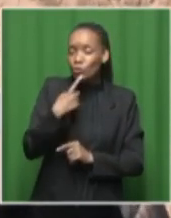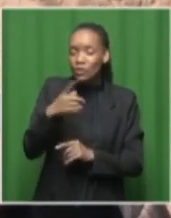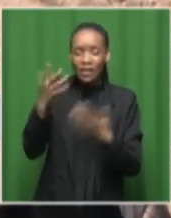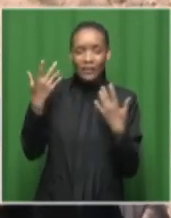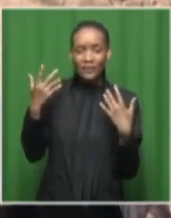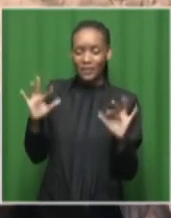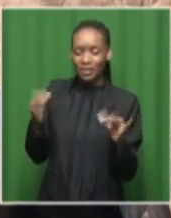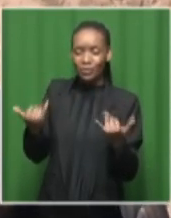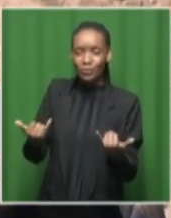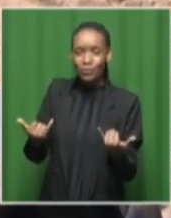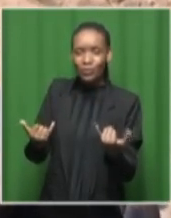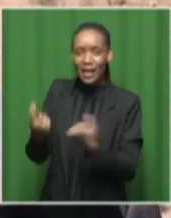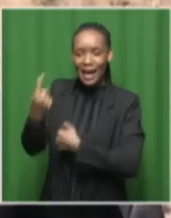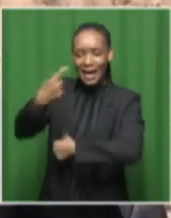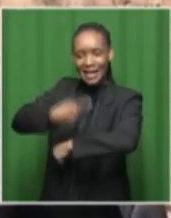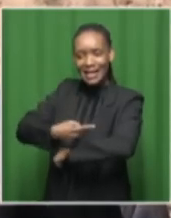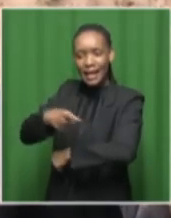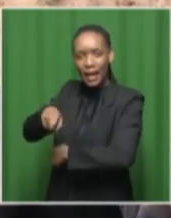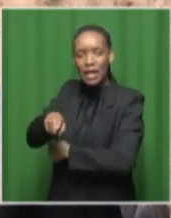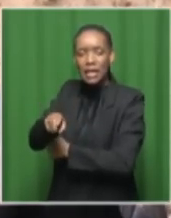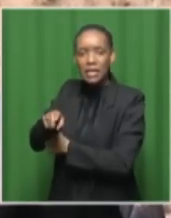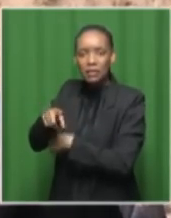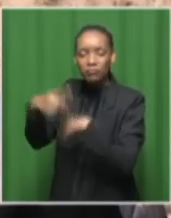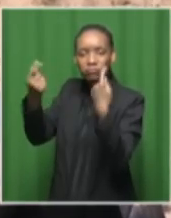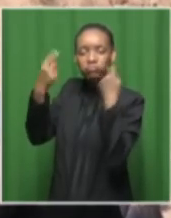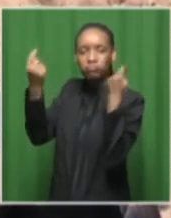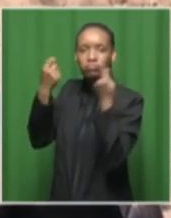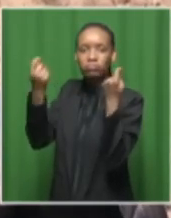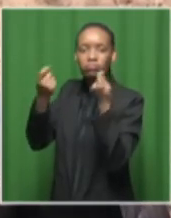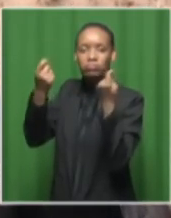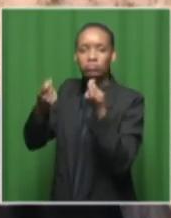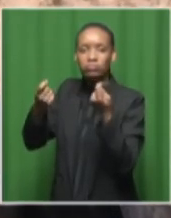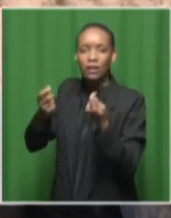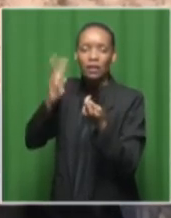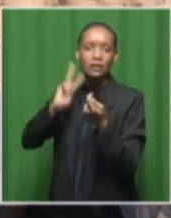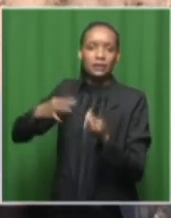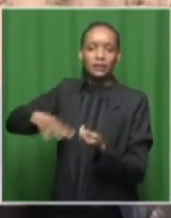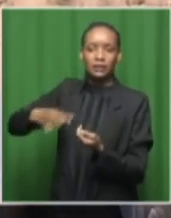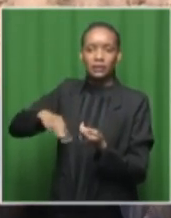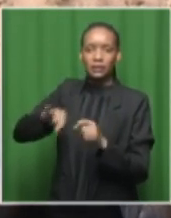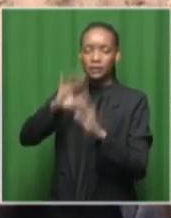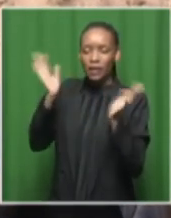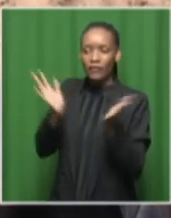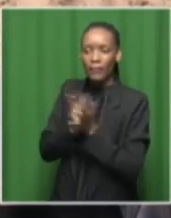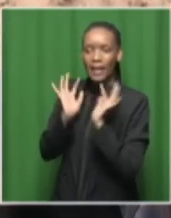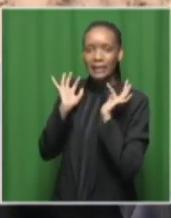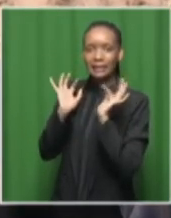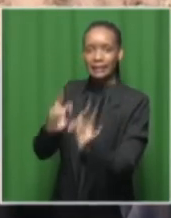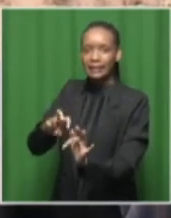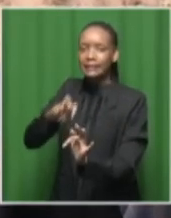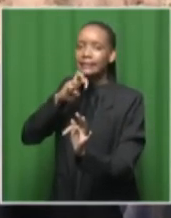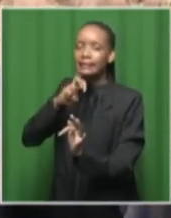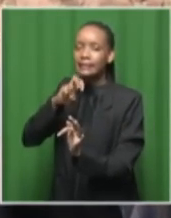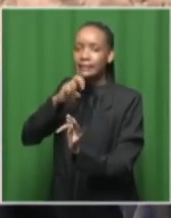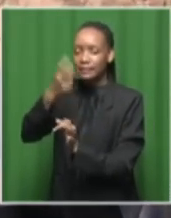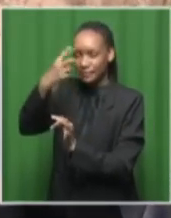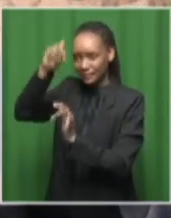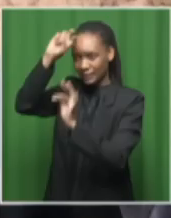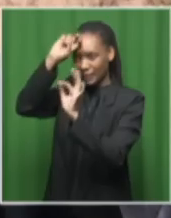the day of the reed dance. So everyone was going to the Royal Palace in Enyogeni, but now because